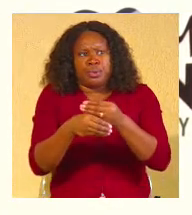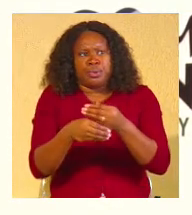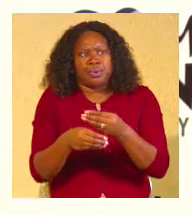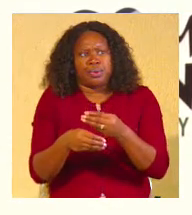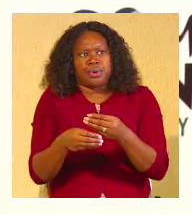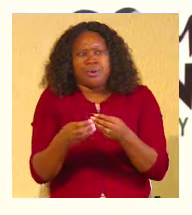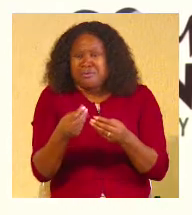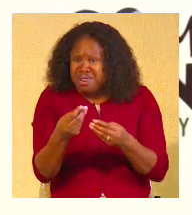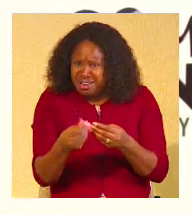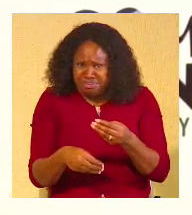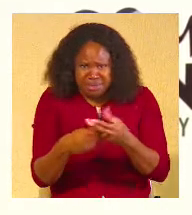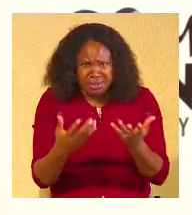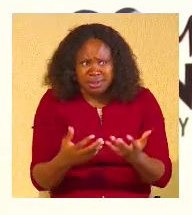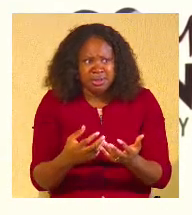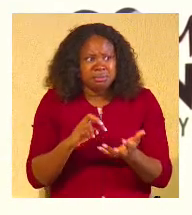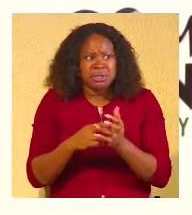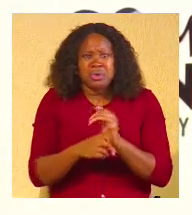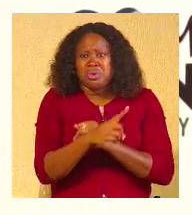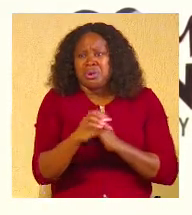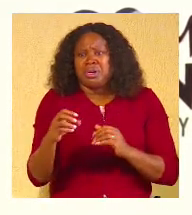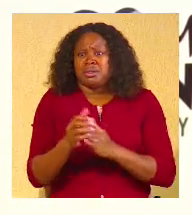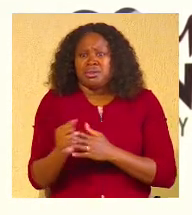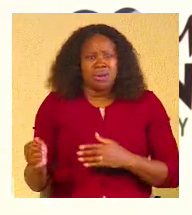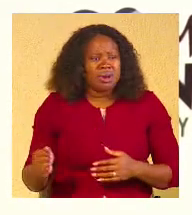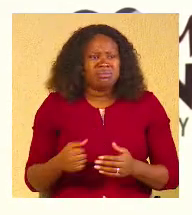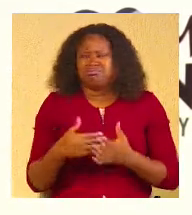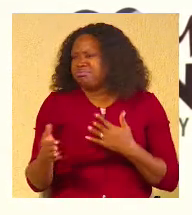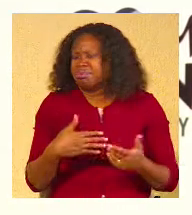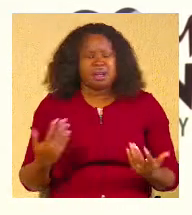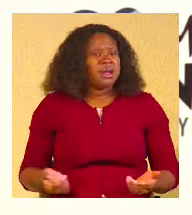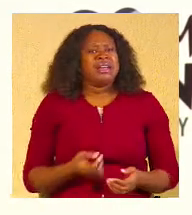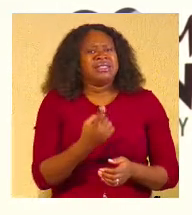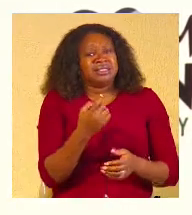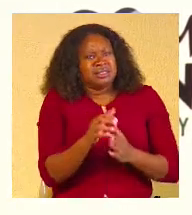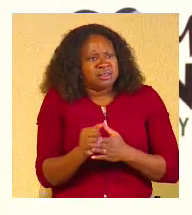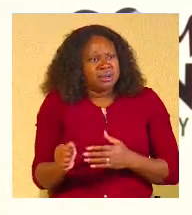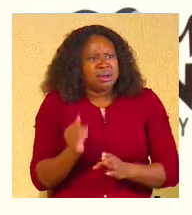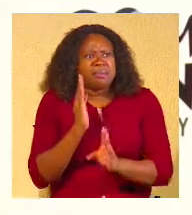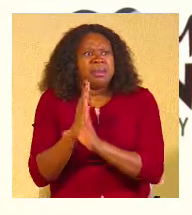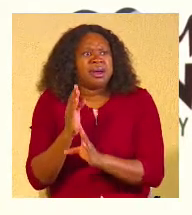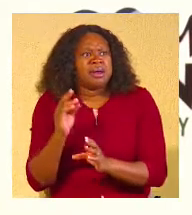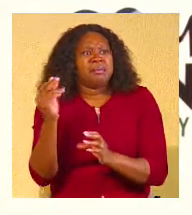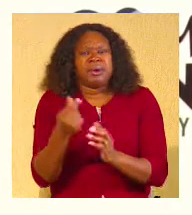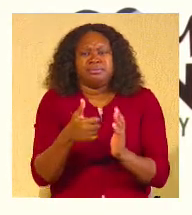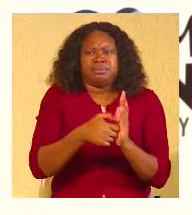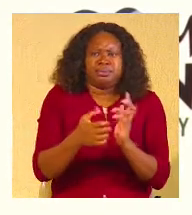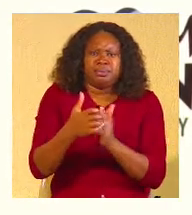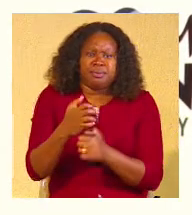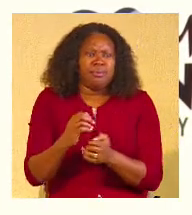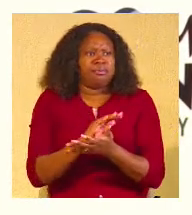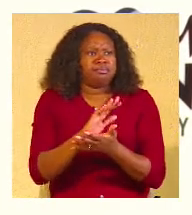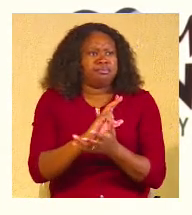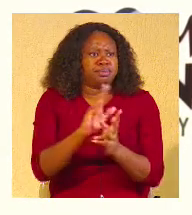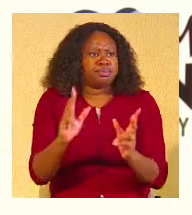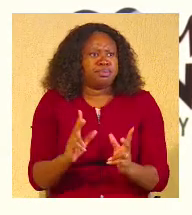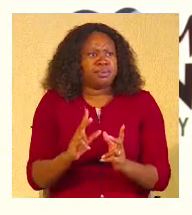contribute financially. It doesn't have to be $100 that you're giving. It can be $10 that goes towards buying a sanitizer for people who